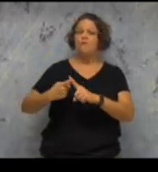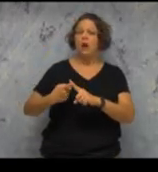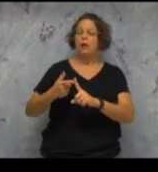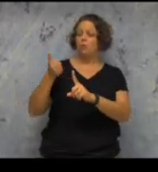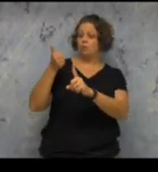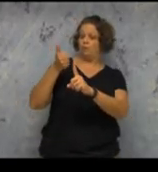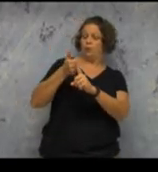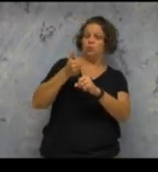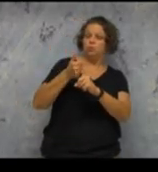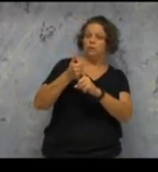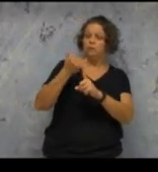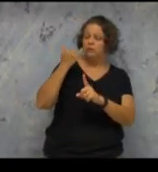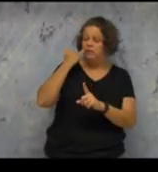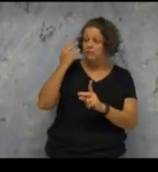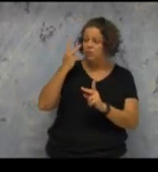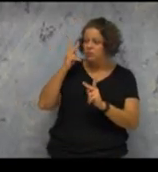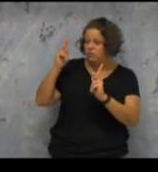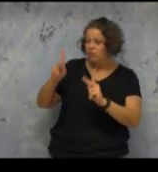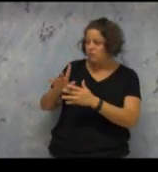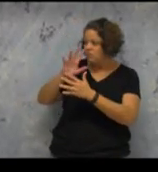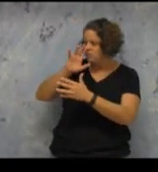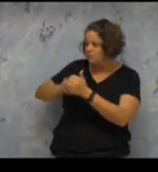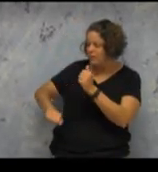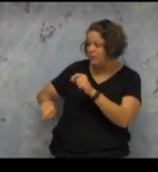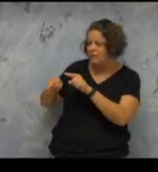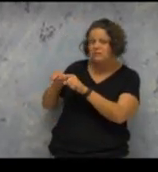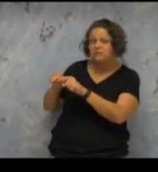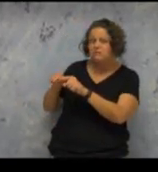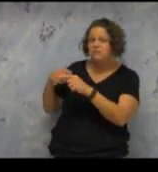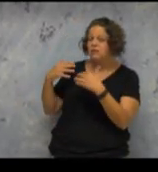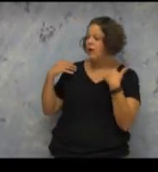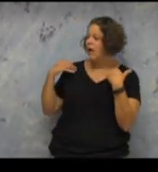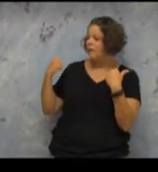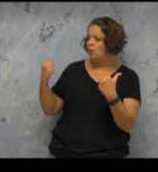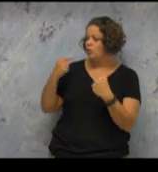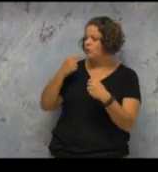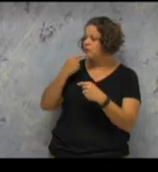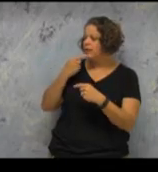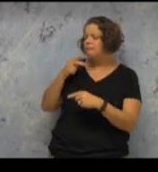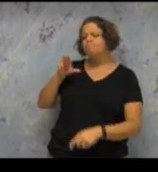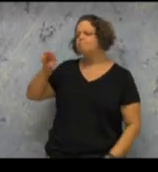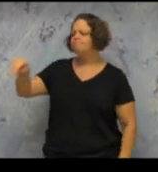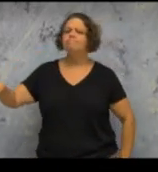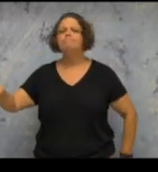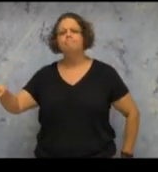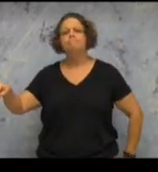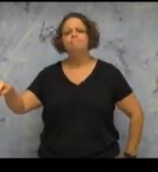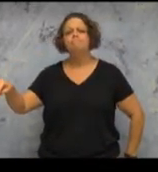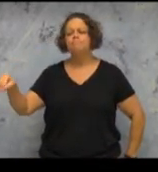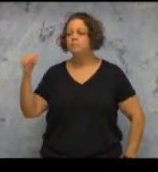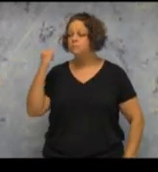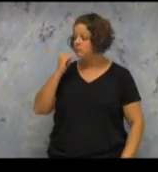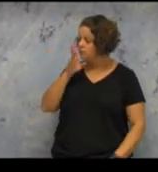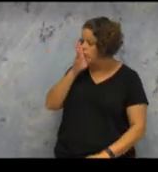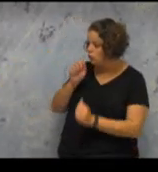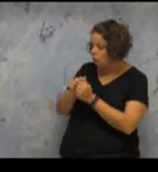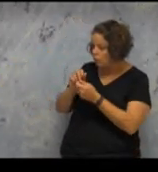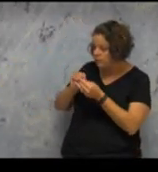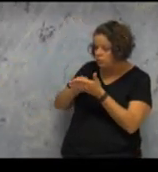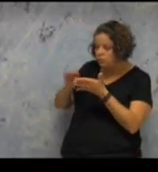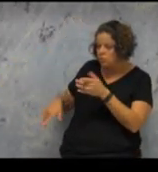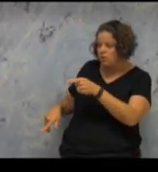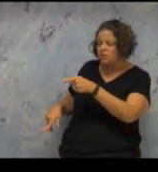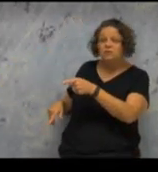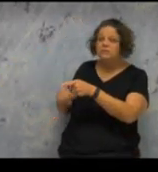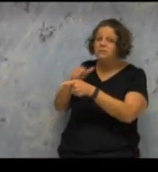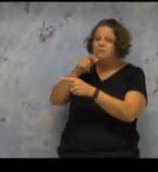see someone who's being mean to somebody else, have the courage to say no. If you talk to the student and it